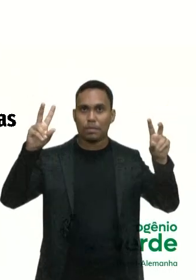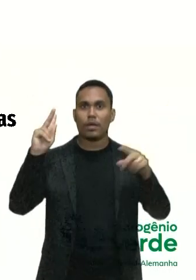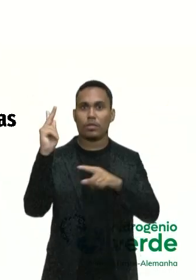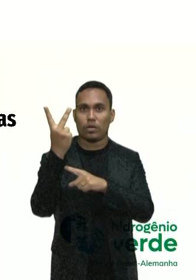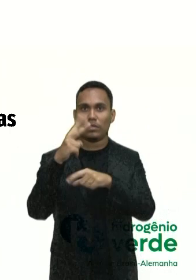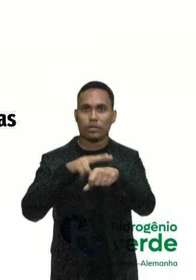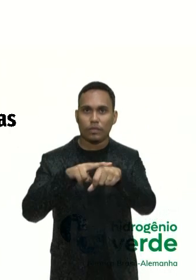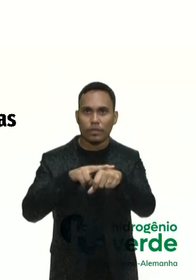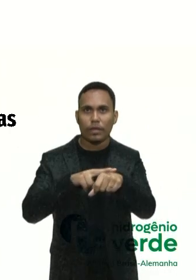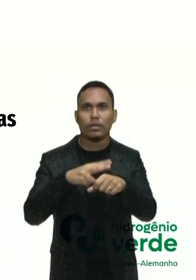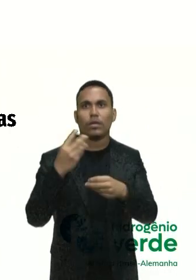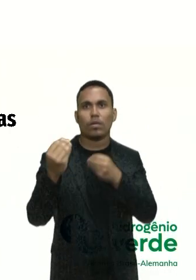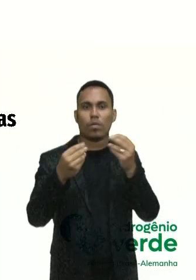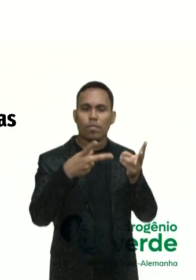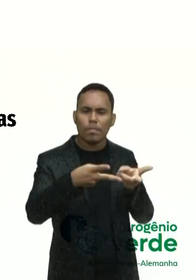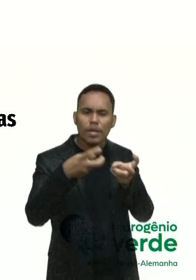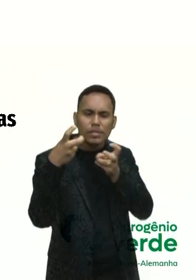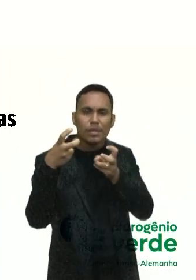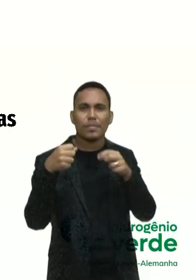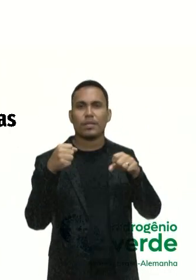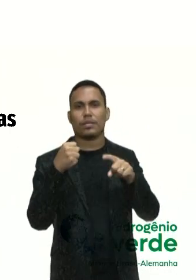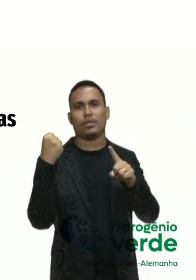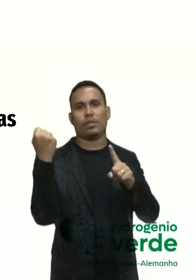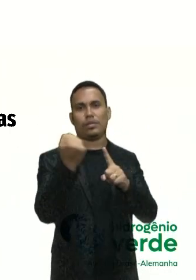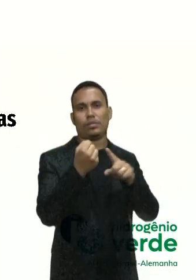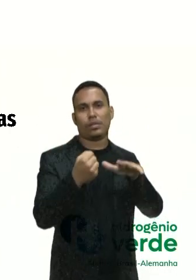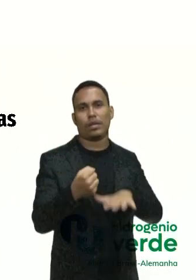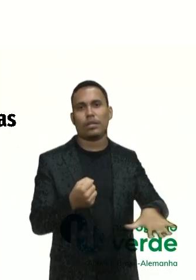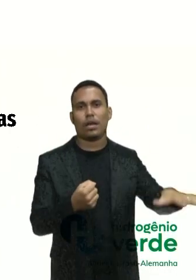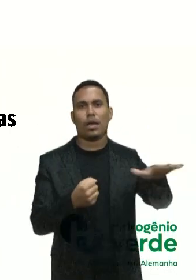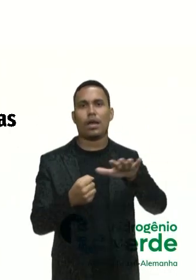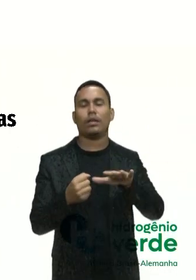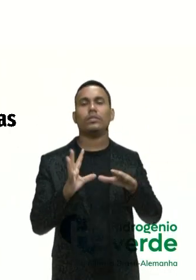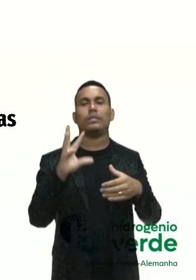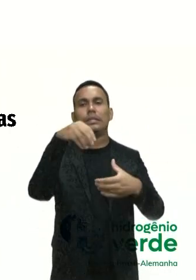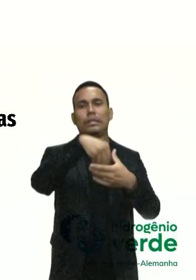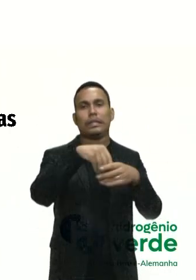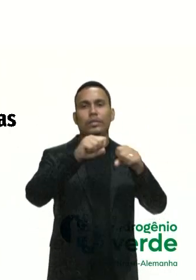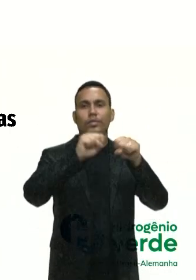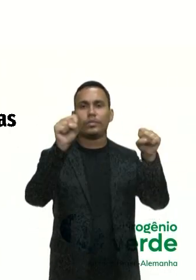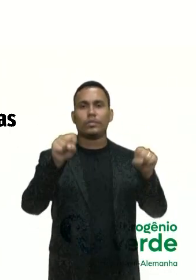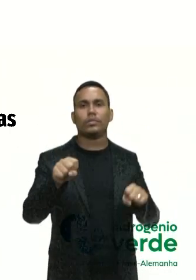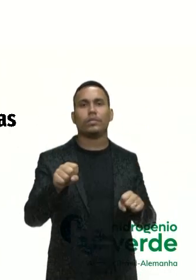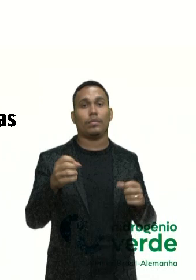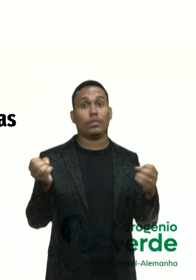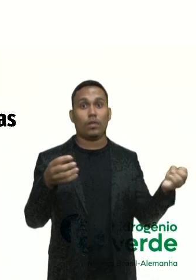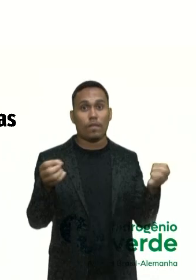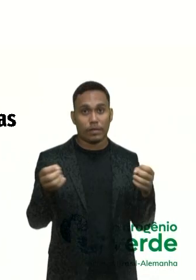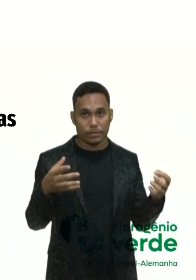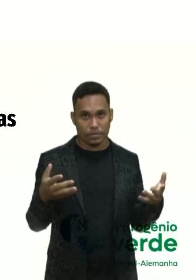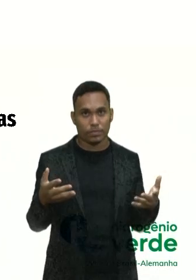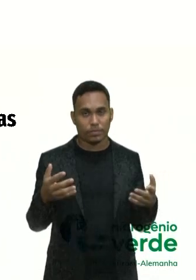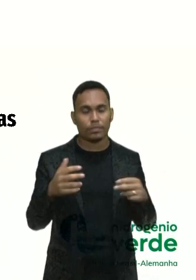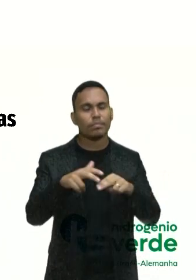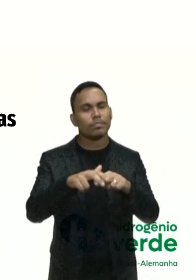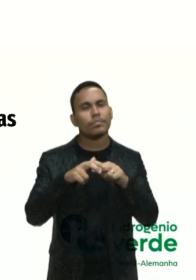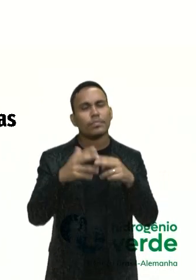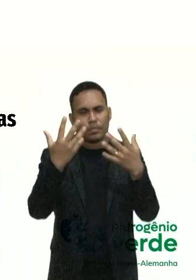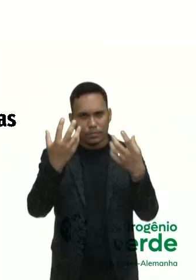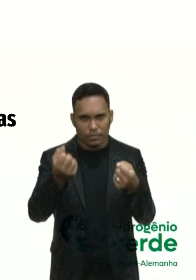sendo percebido and how green hydrogen is being seen in society or in the ecosystem of